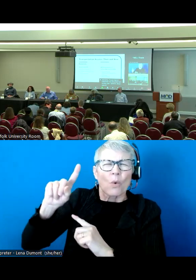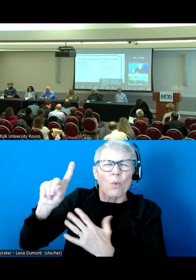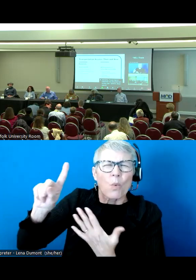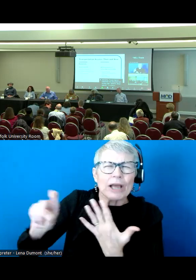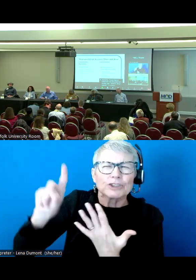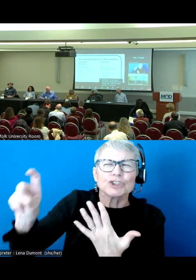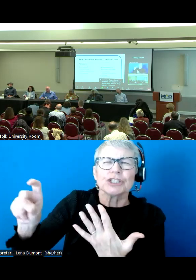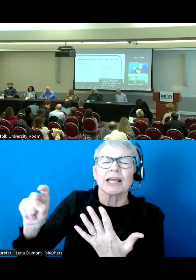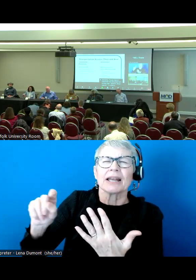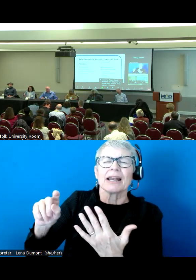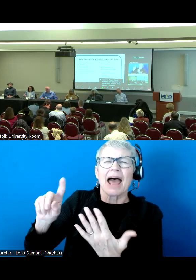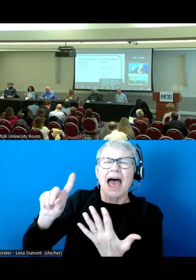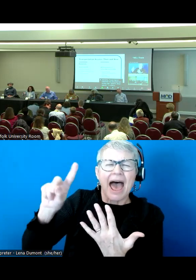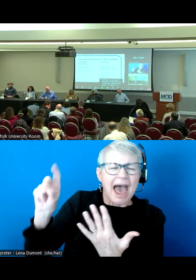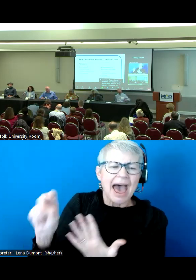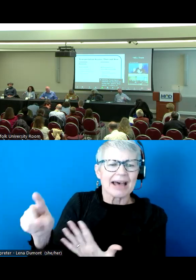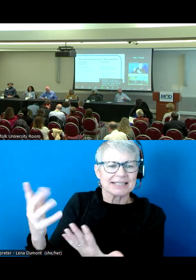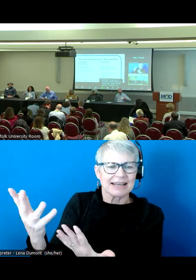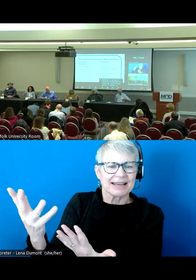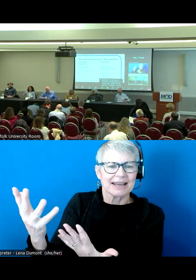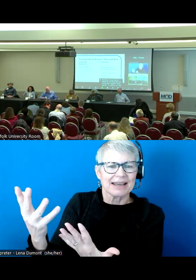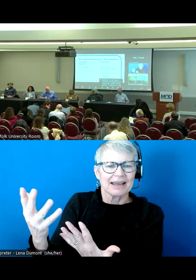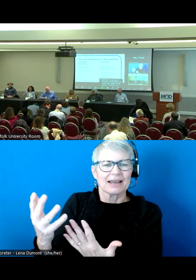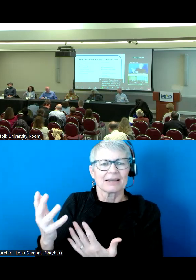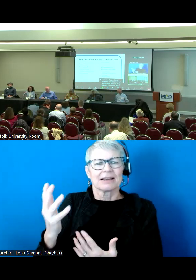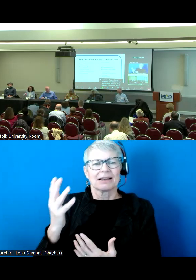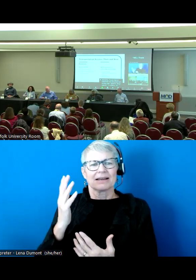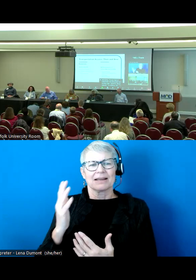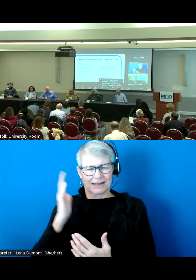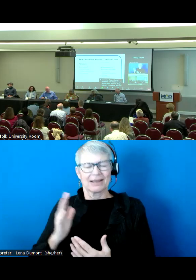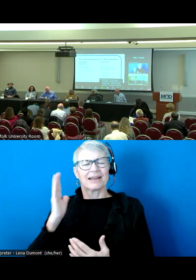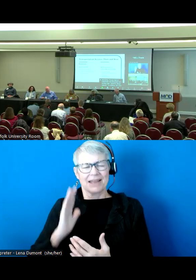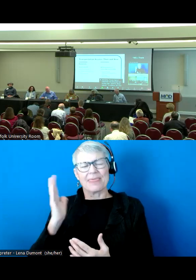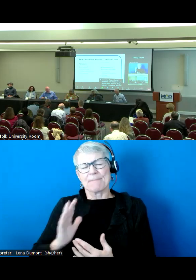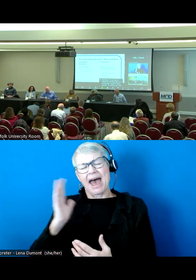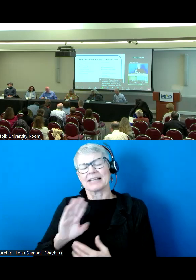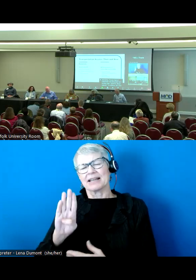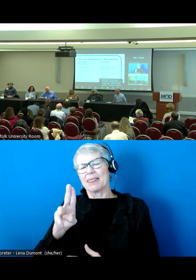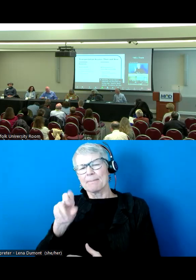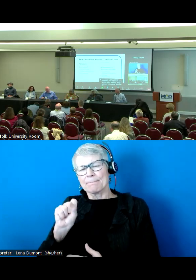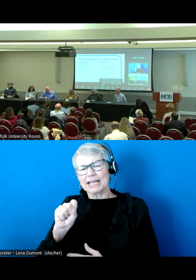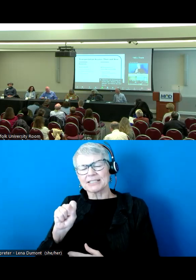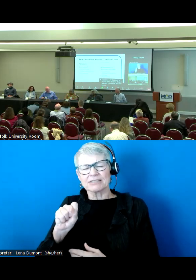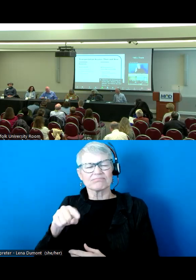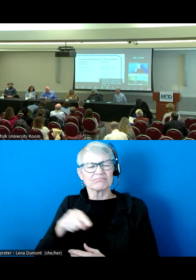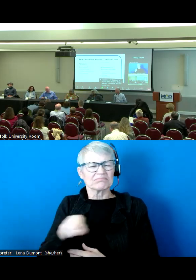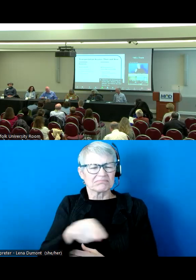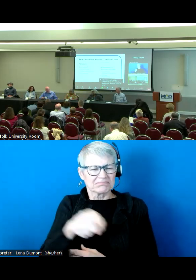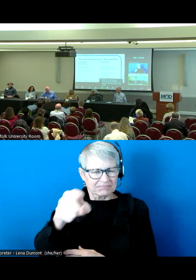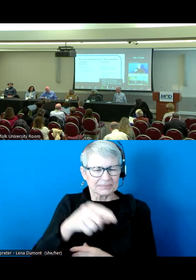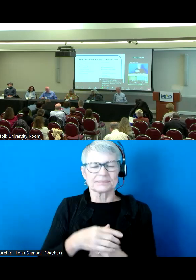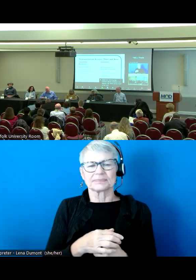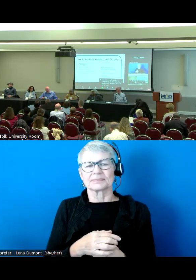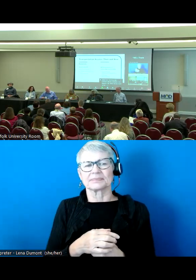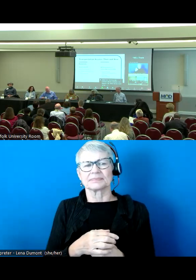um, when I've ridden on the bus routes in the past in the past years since this case